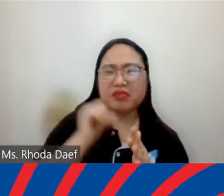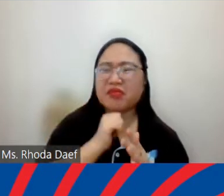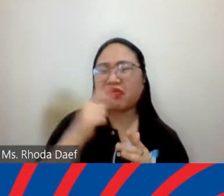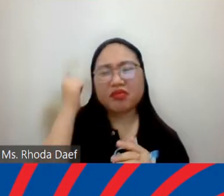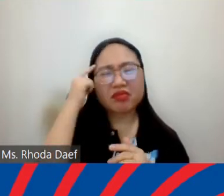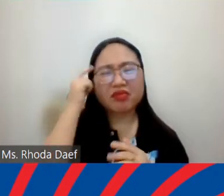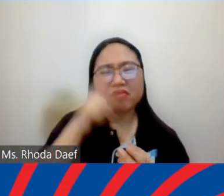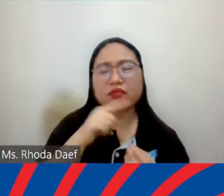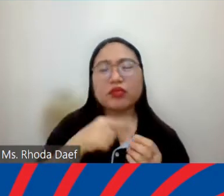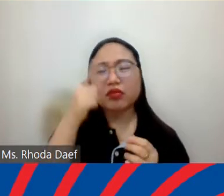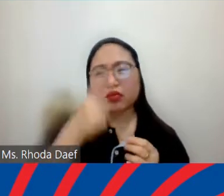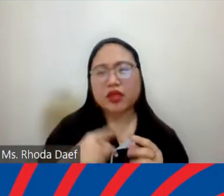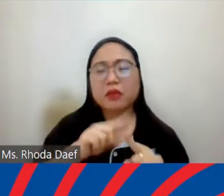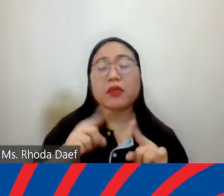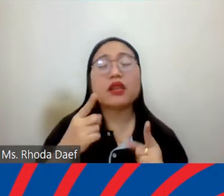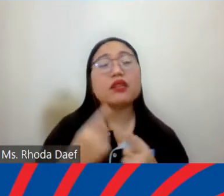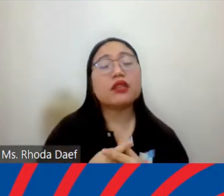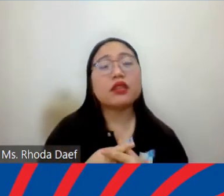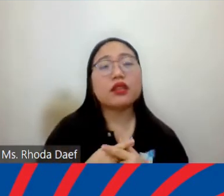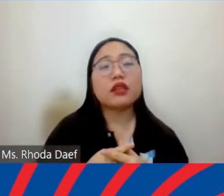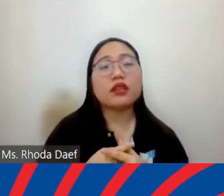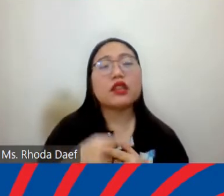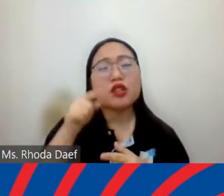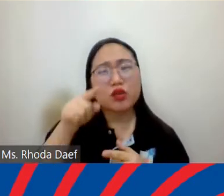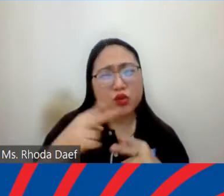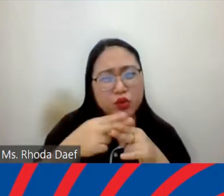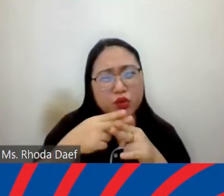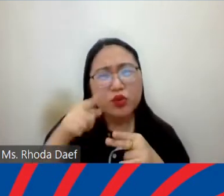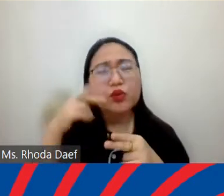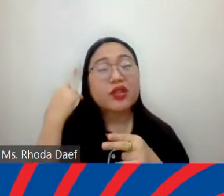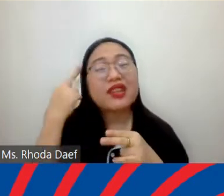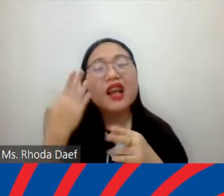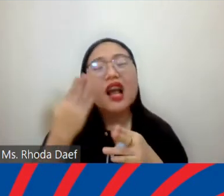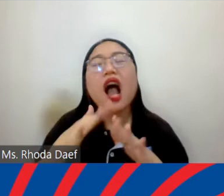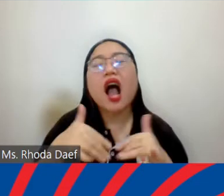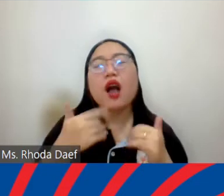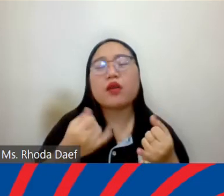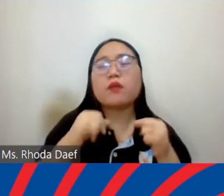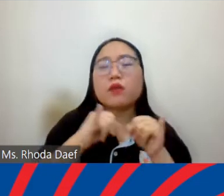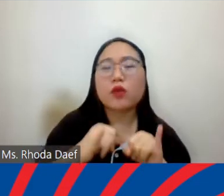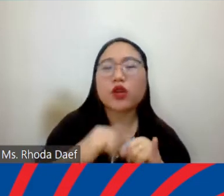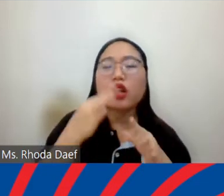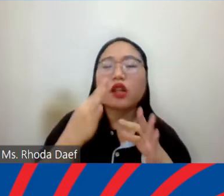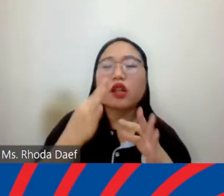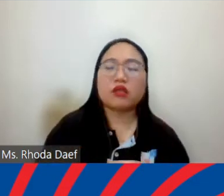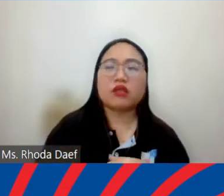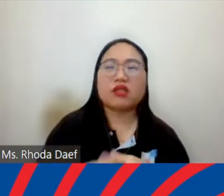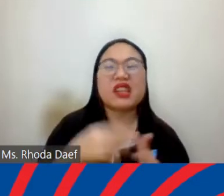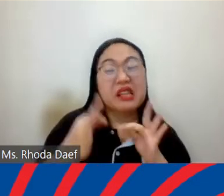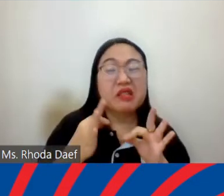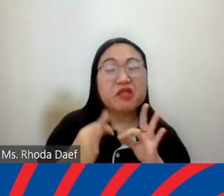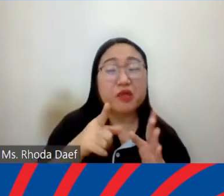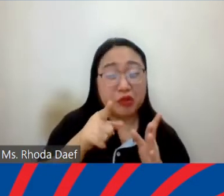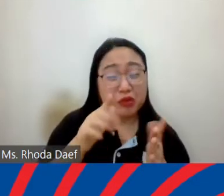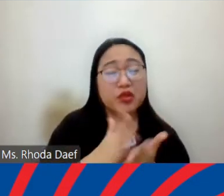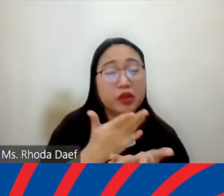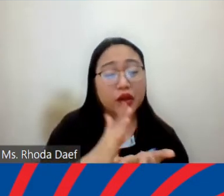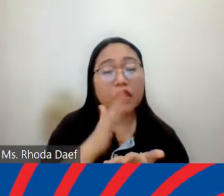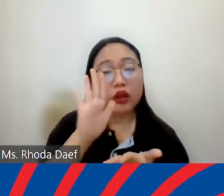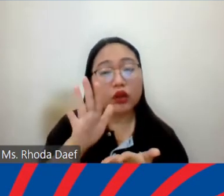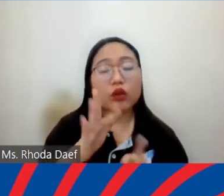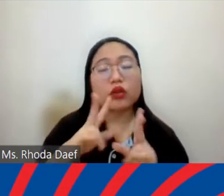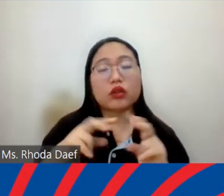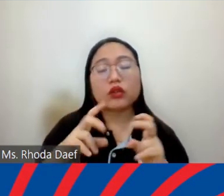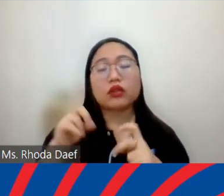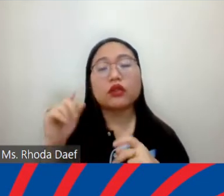you'll realize how important these things are, especially if you're going to share your research data.